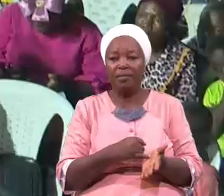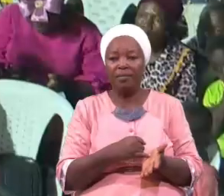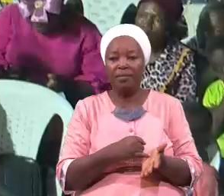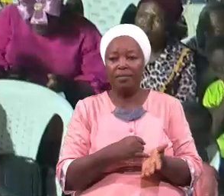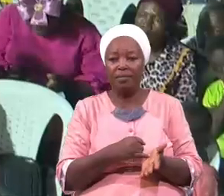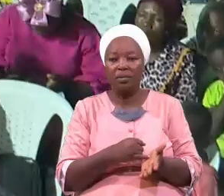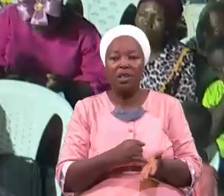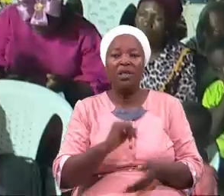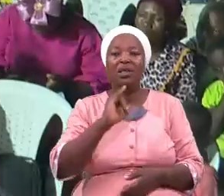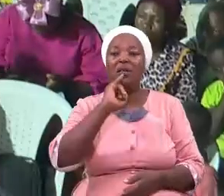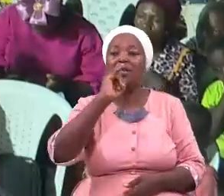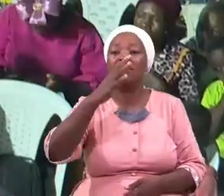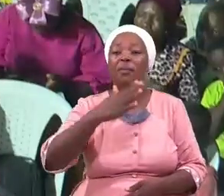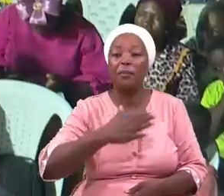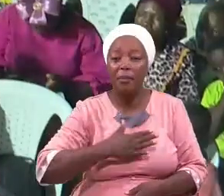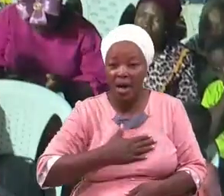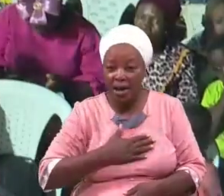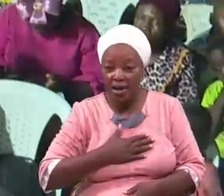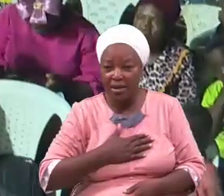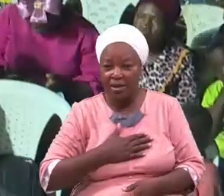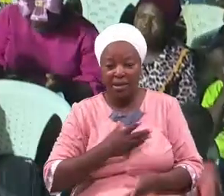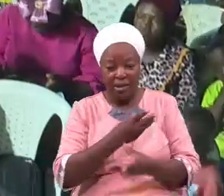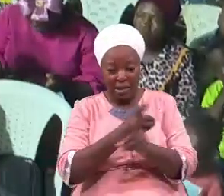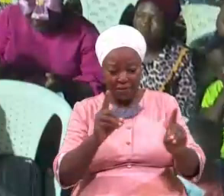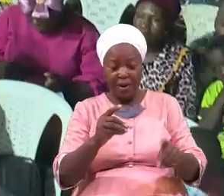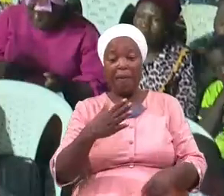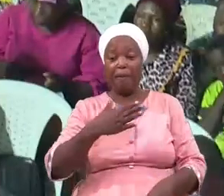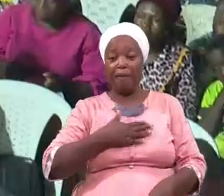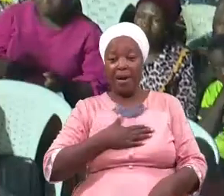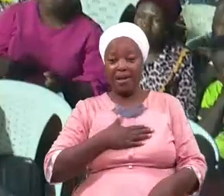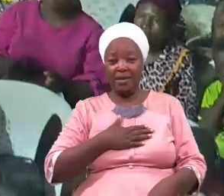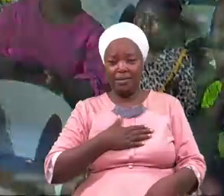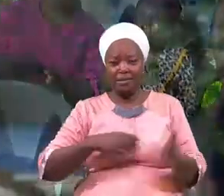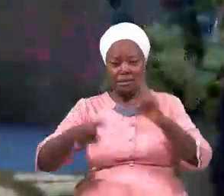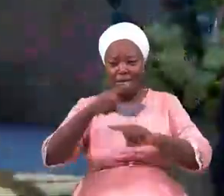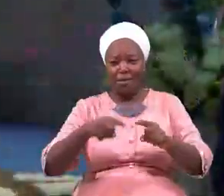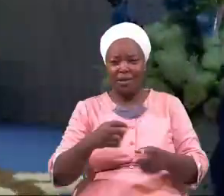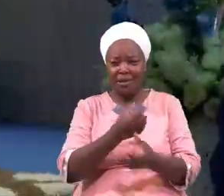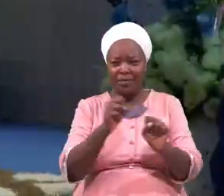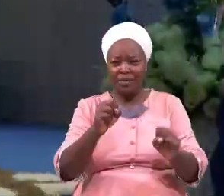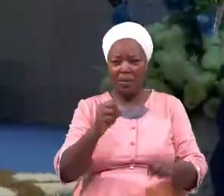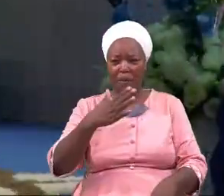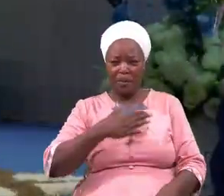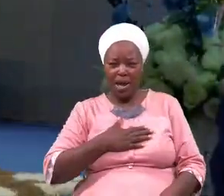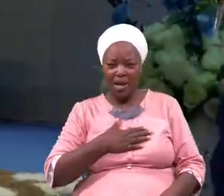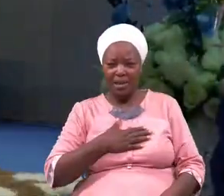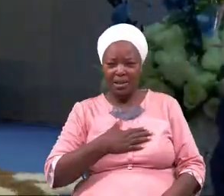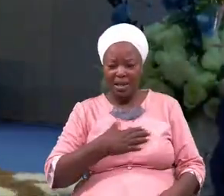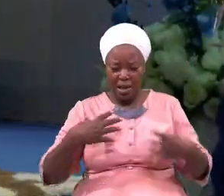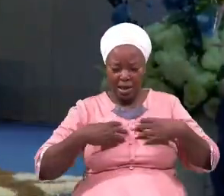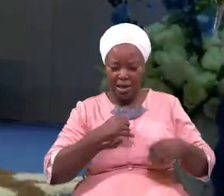It's mine. Deliverance, mine. Salvation, mine.